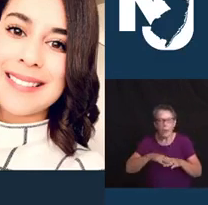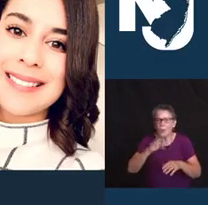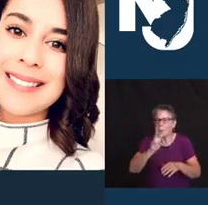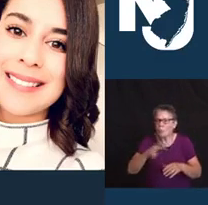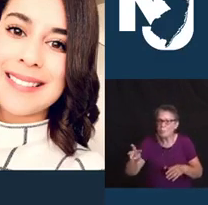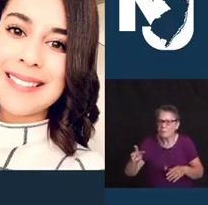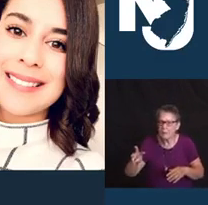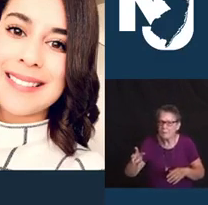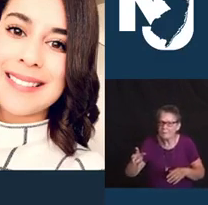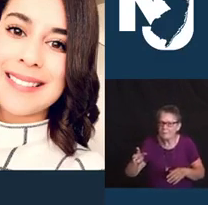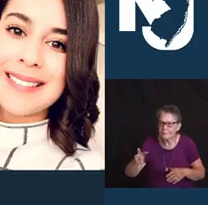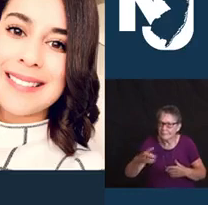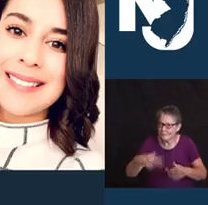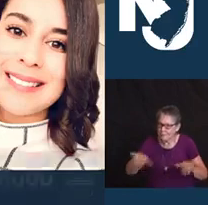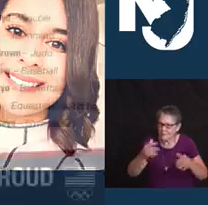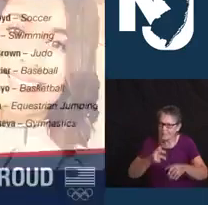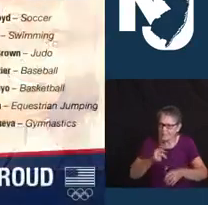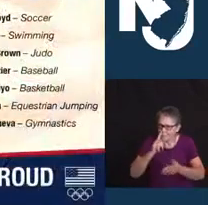Guatepan.com.